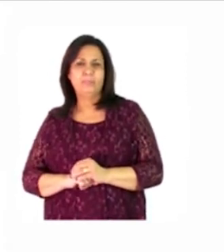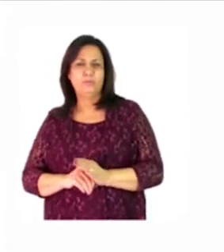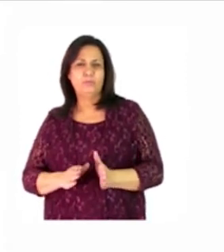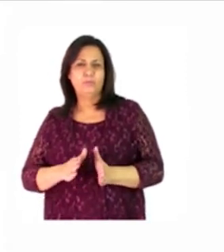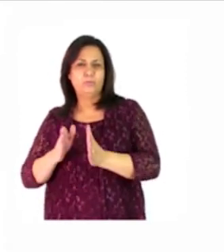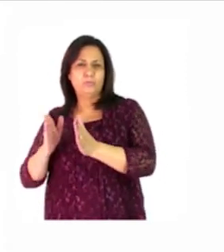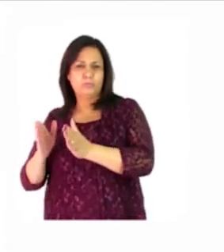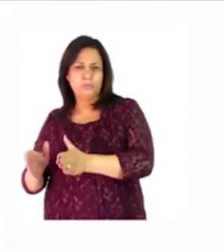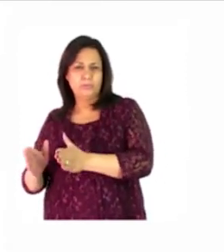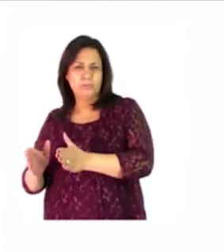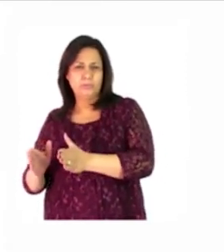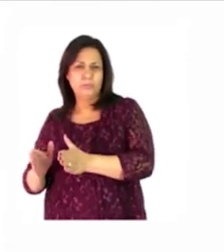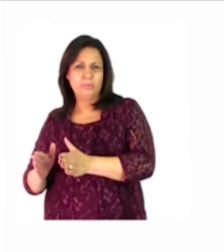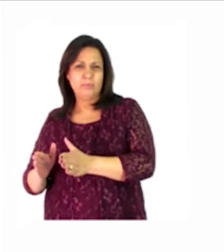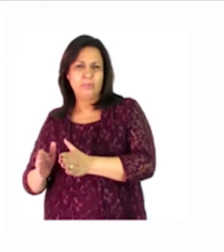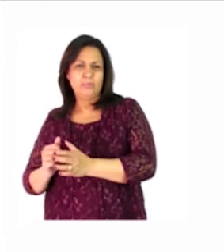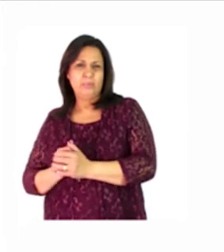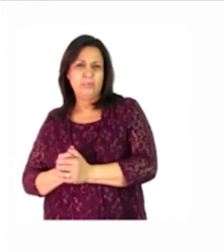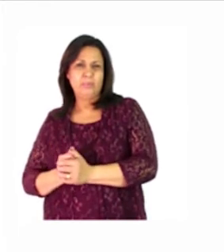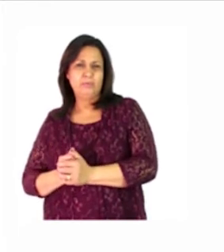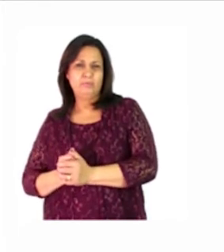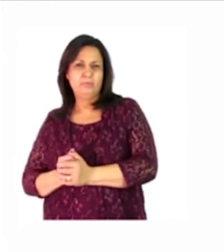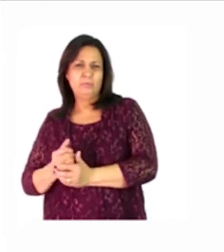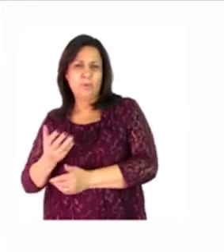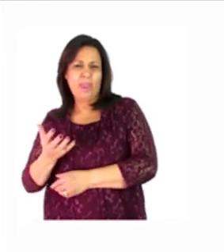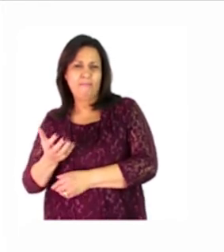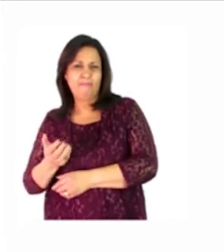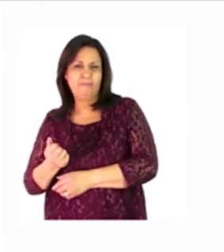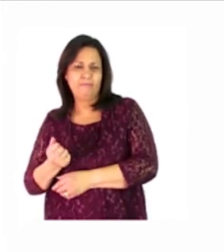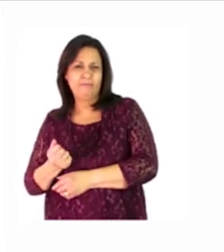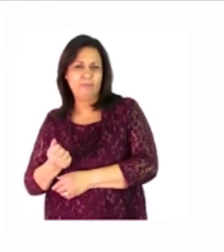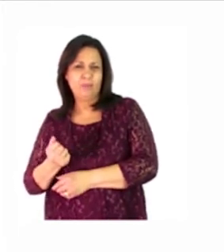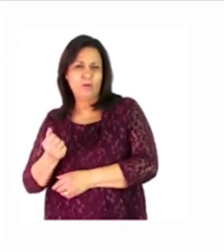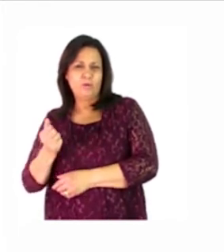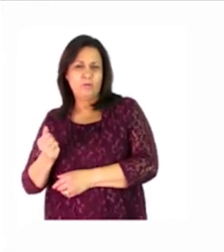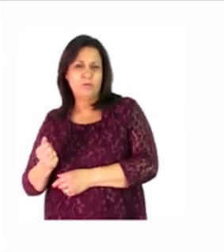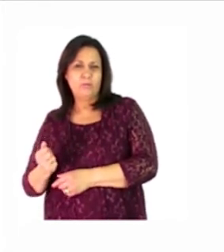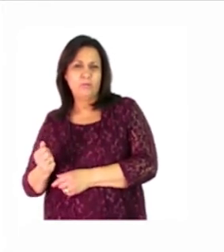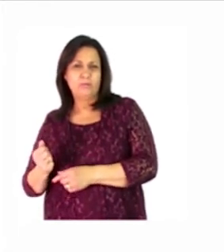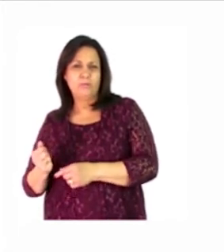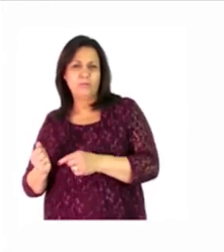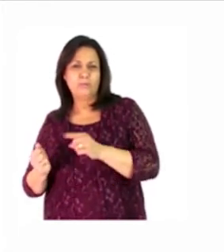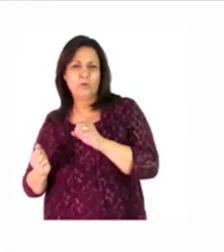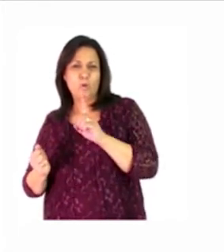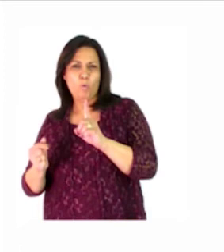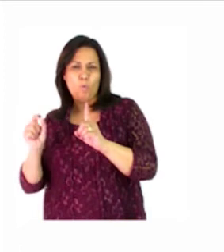dots, in the next block we have, let's count together and see how many we